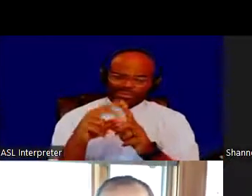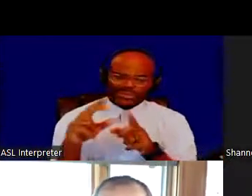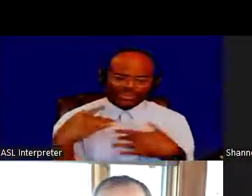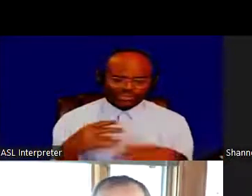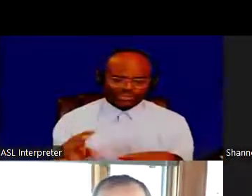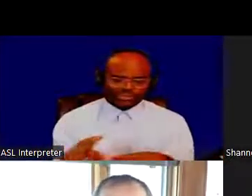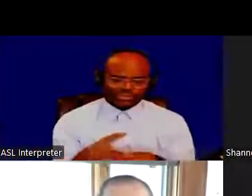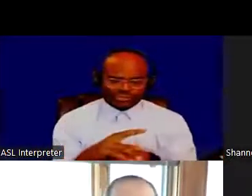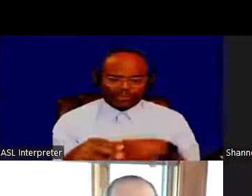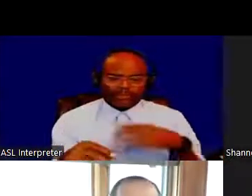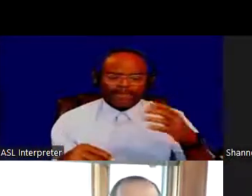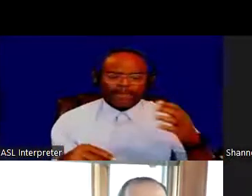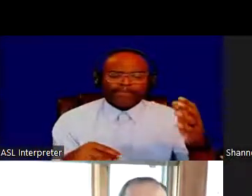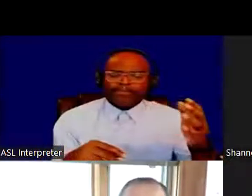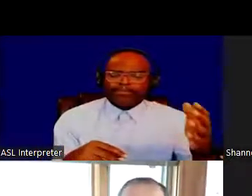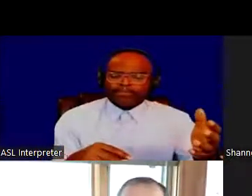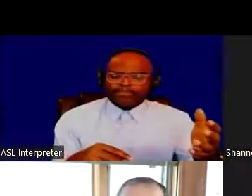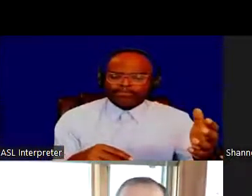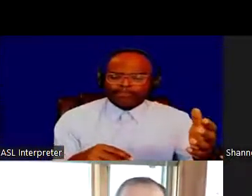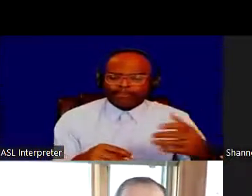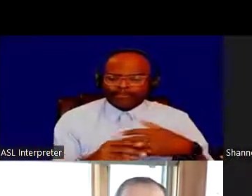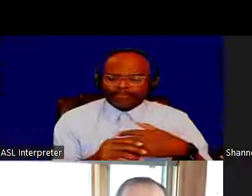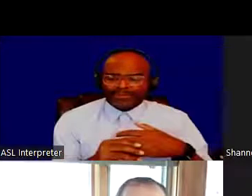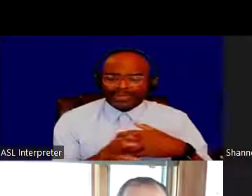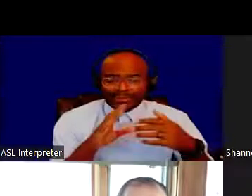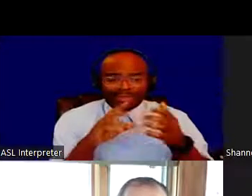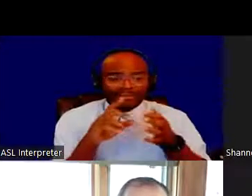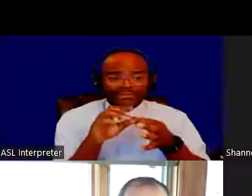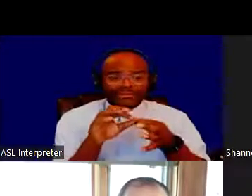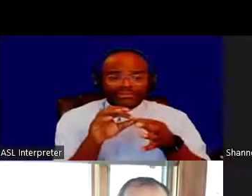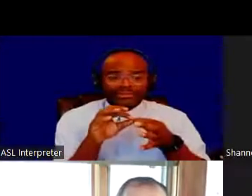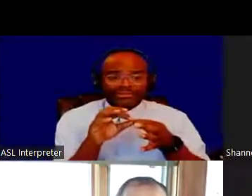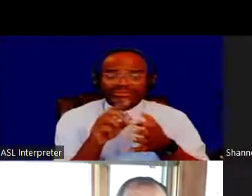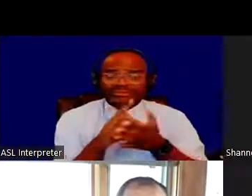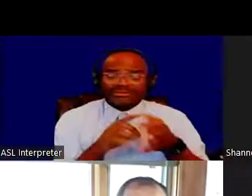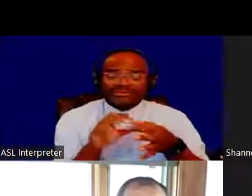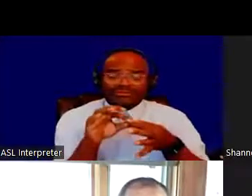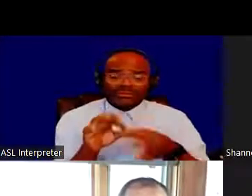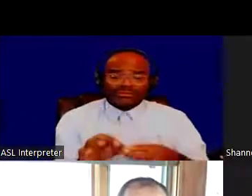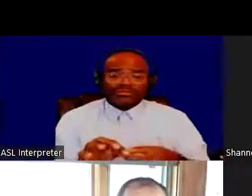an adaptation menu. They're designed around these